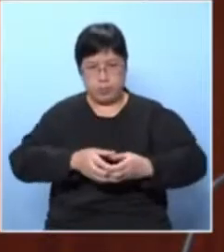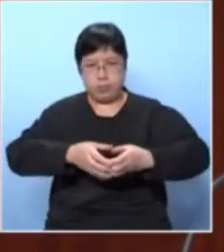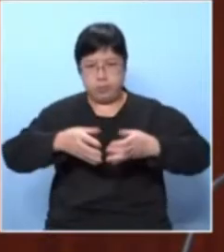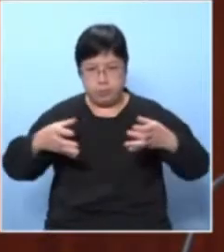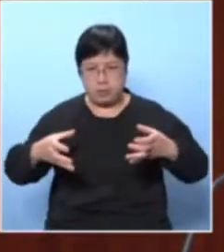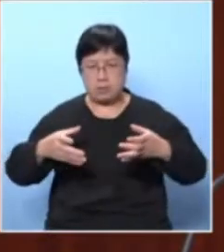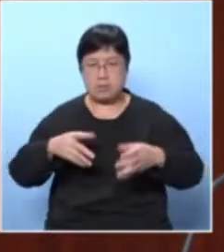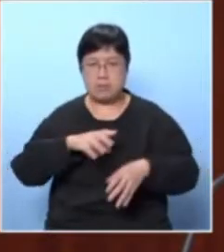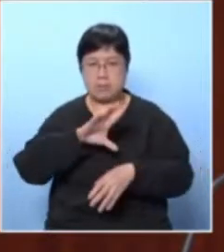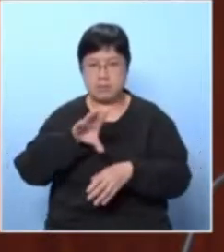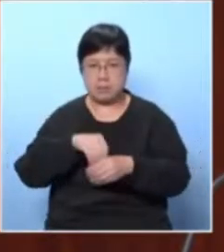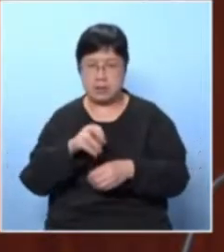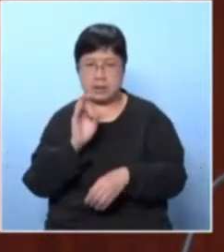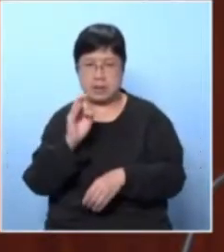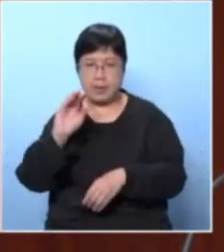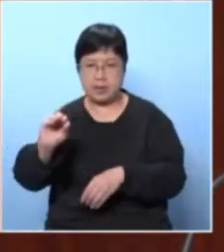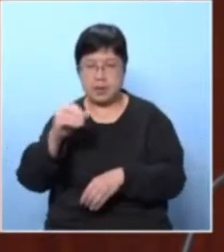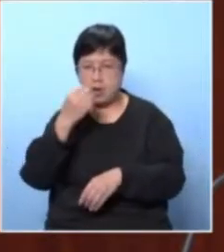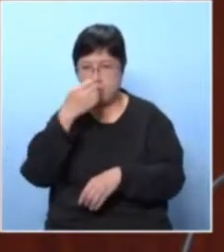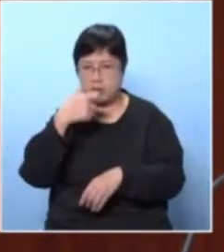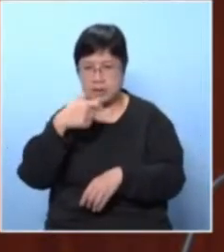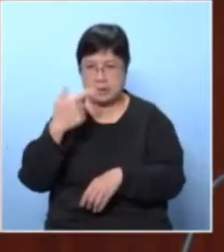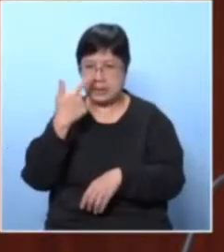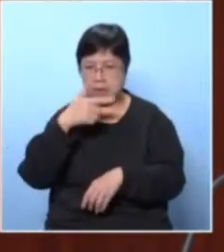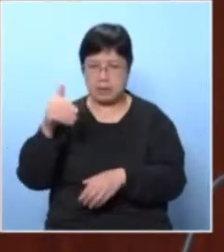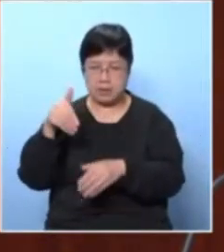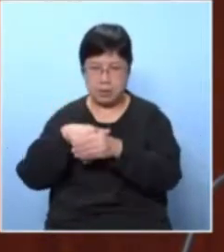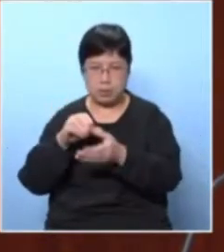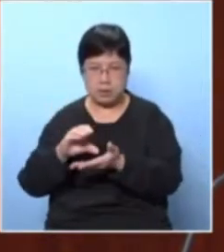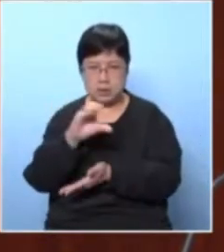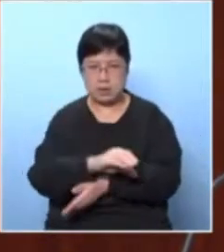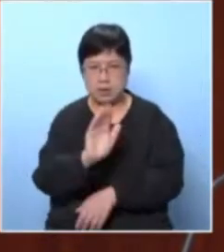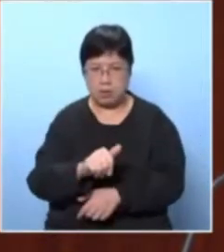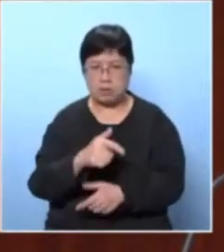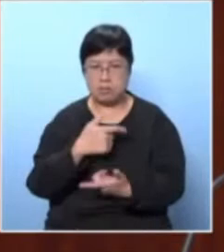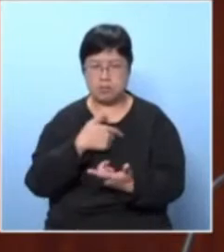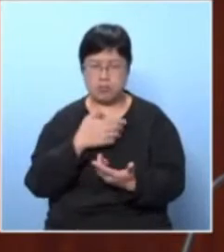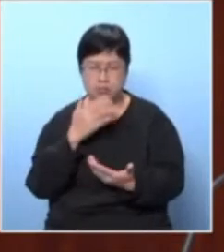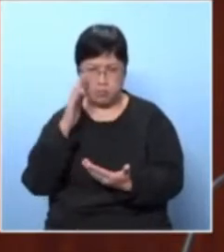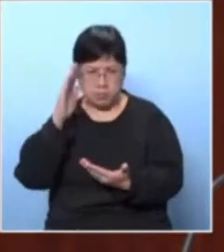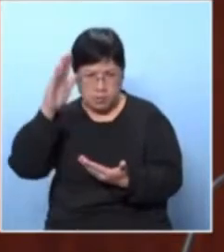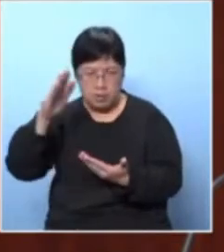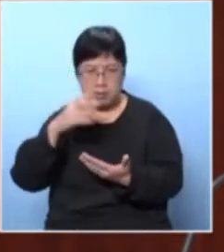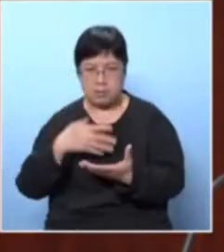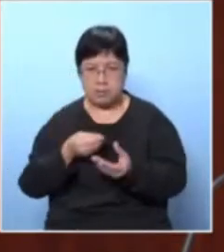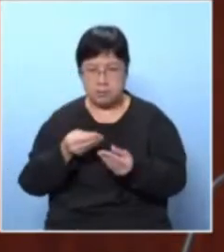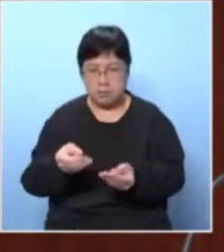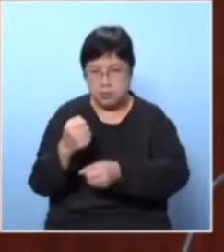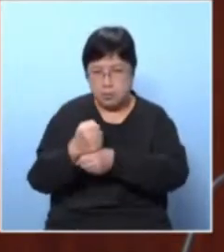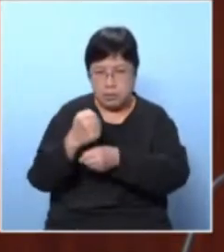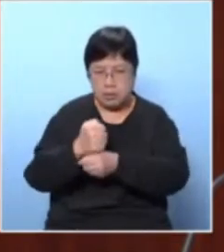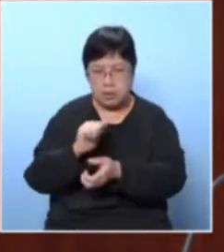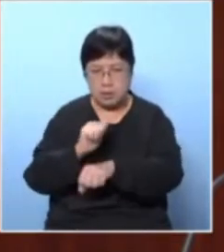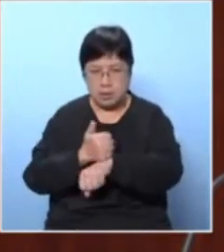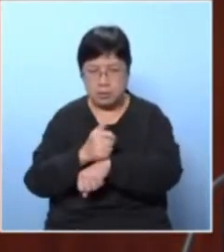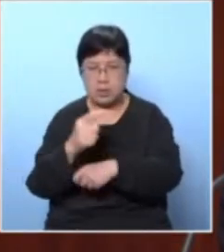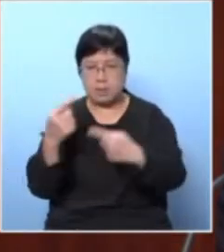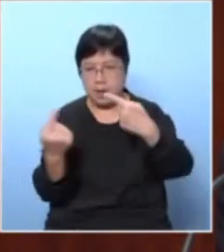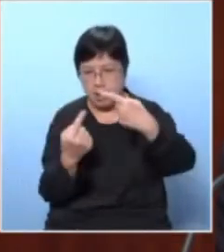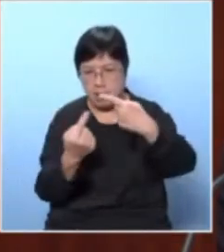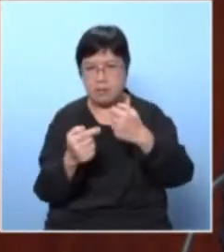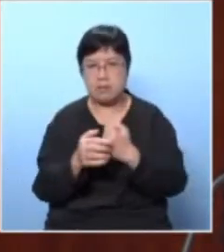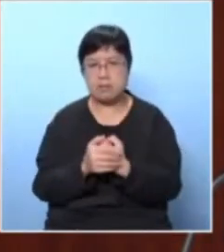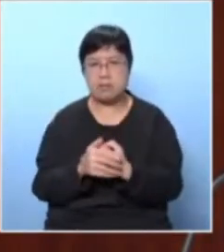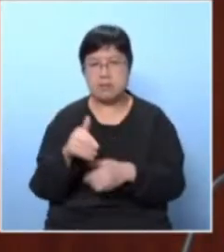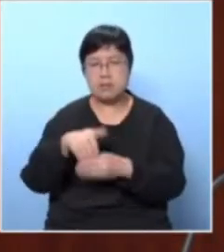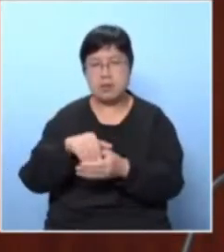to establish their foothold or expand their operations in Hong Kong. A total of about $30 billion of new investment